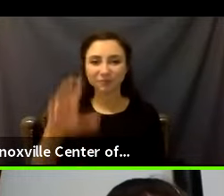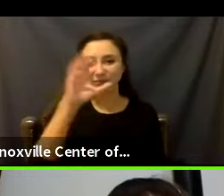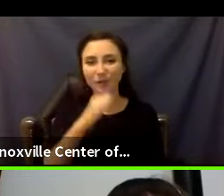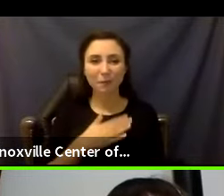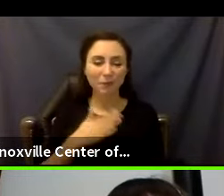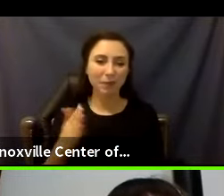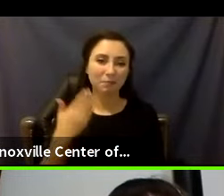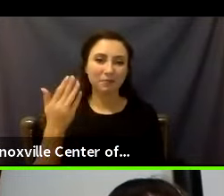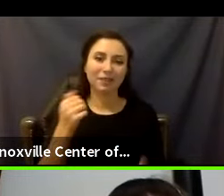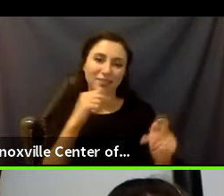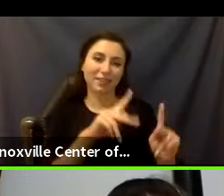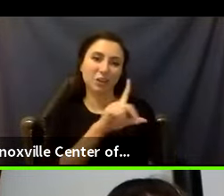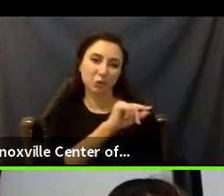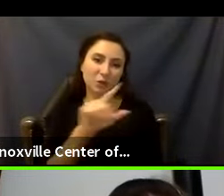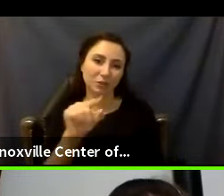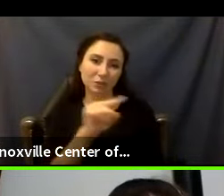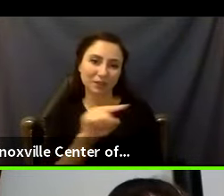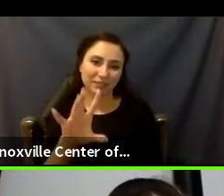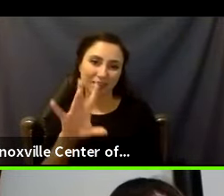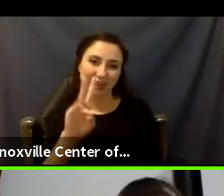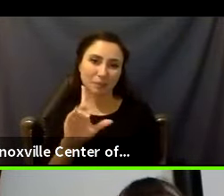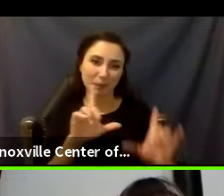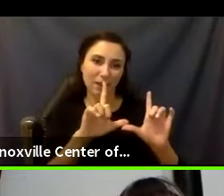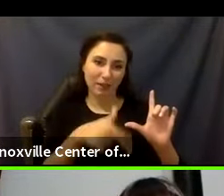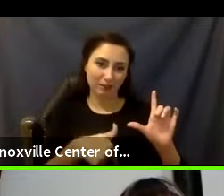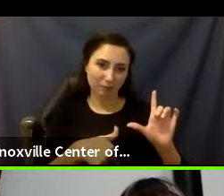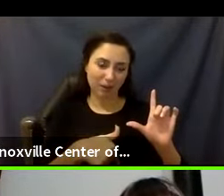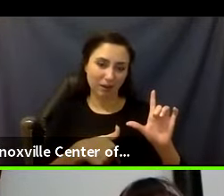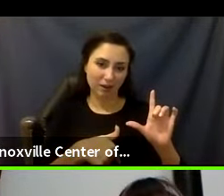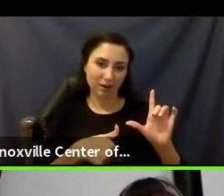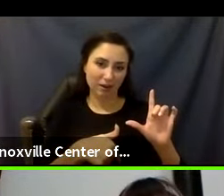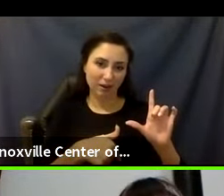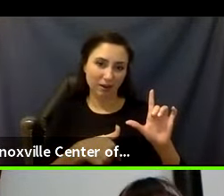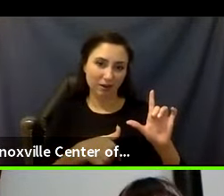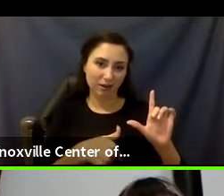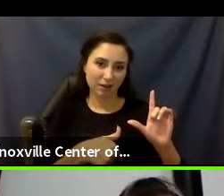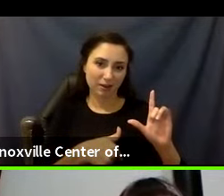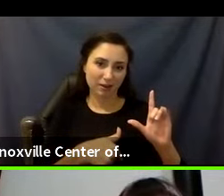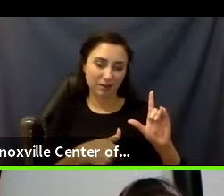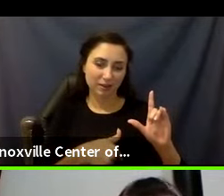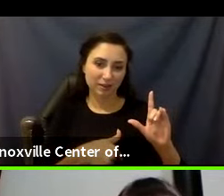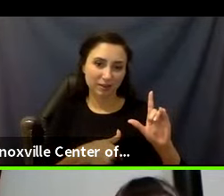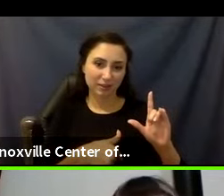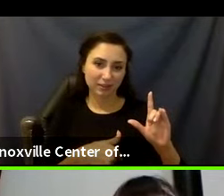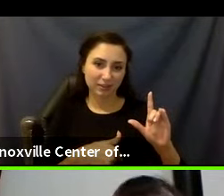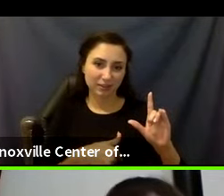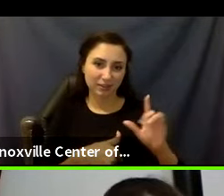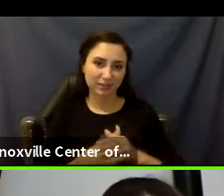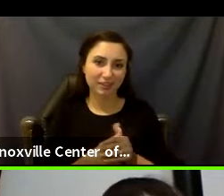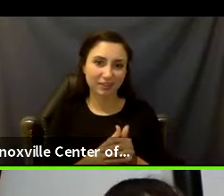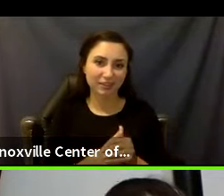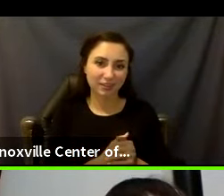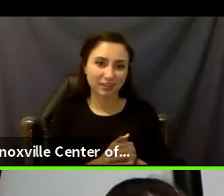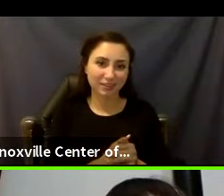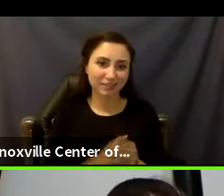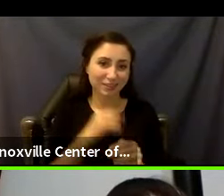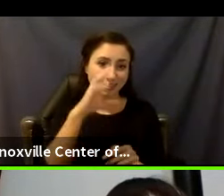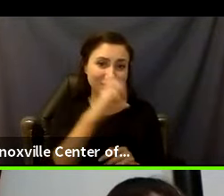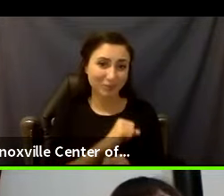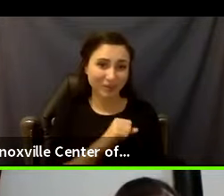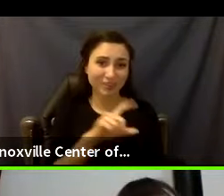be to let 2020-7 expire, essentially assuming that